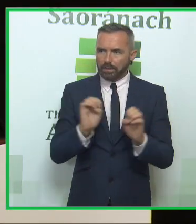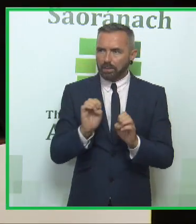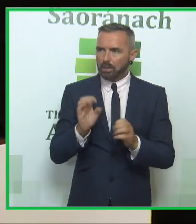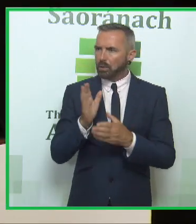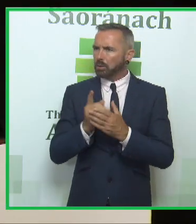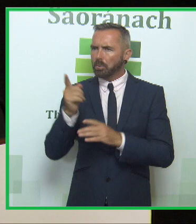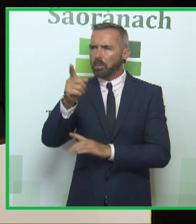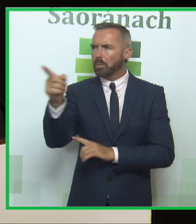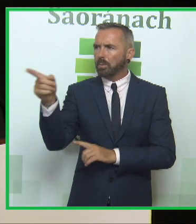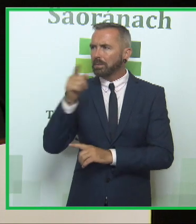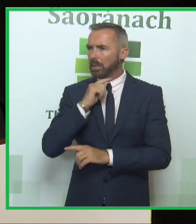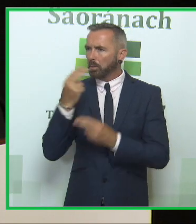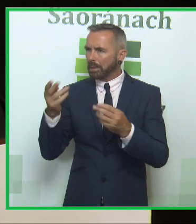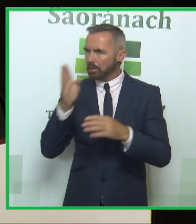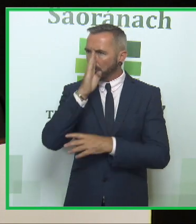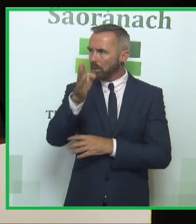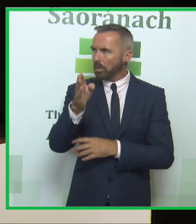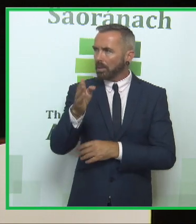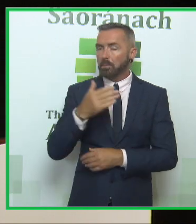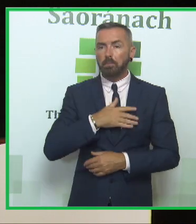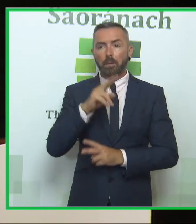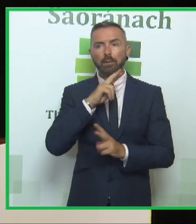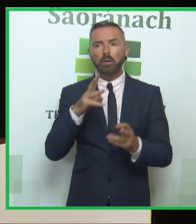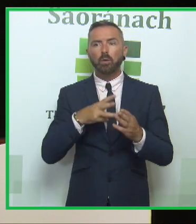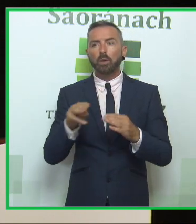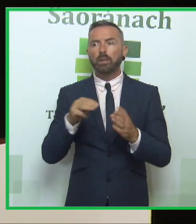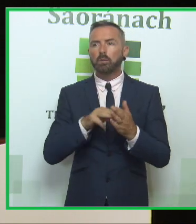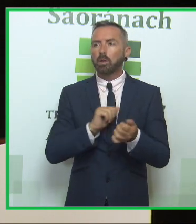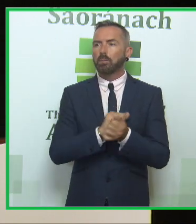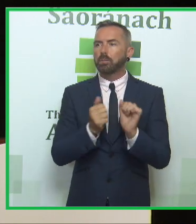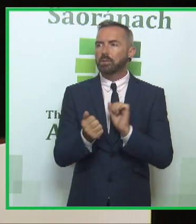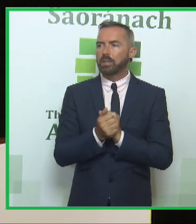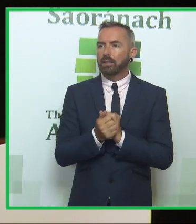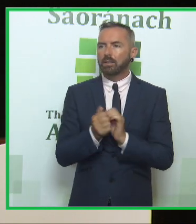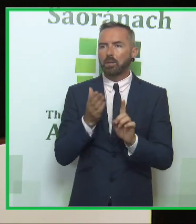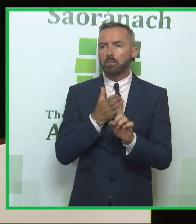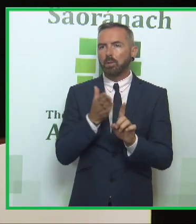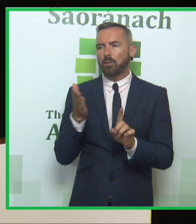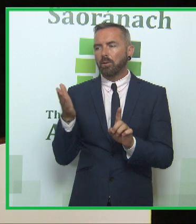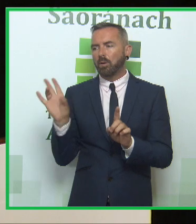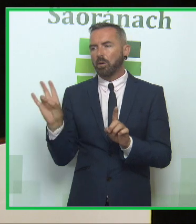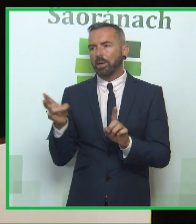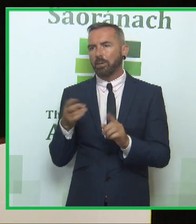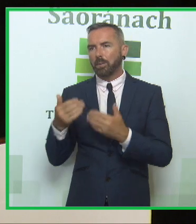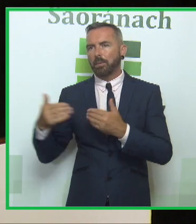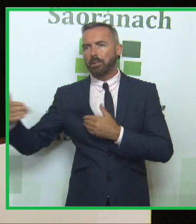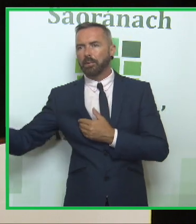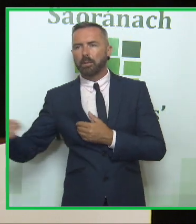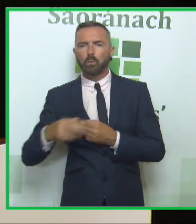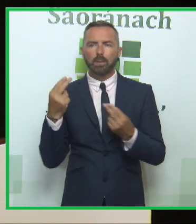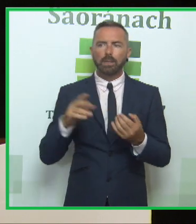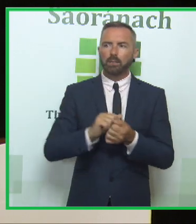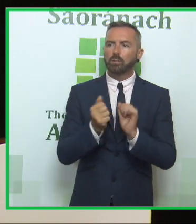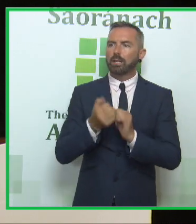table. And in my view, when the problem is changing and moving away from you rapidly and escalating, you have to